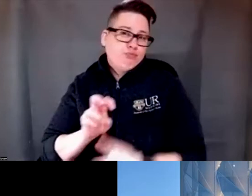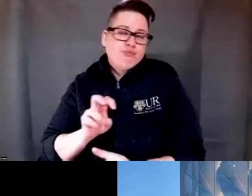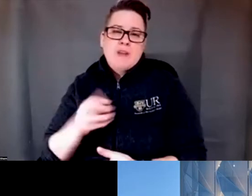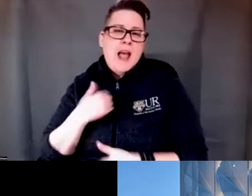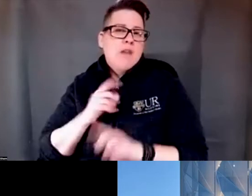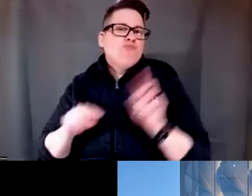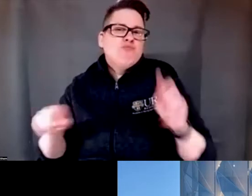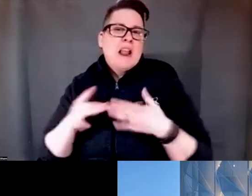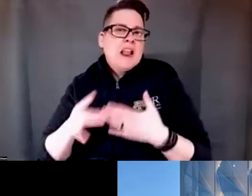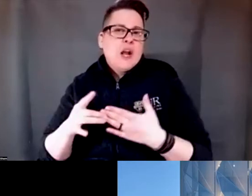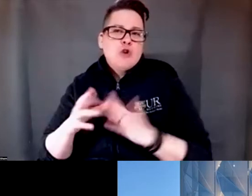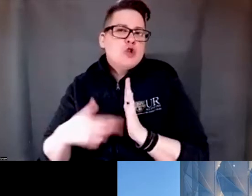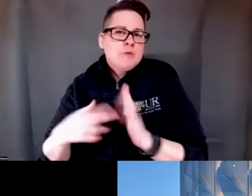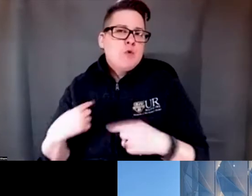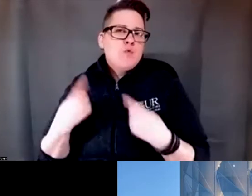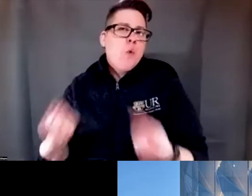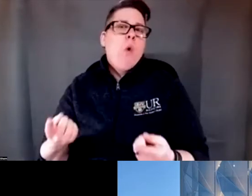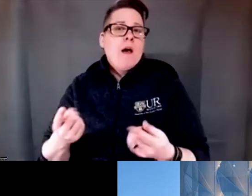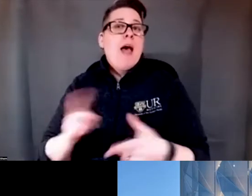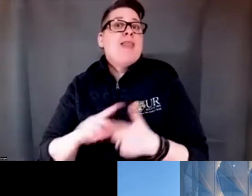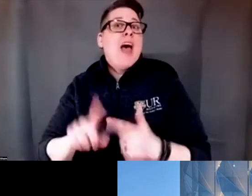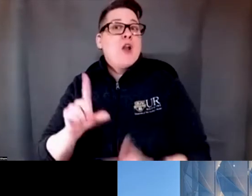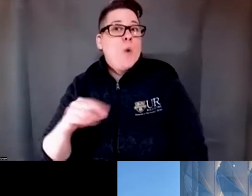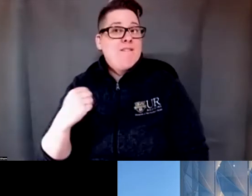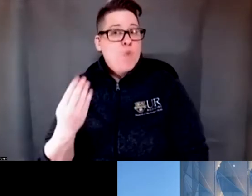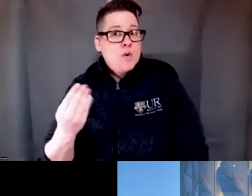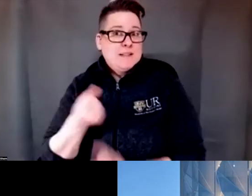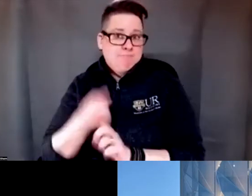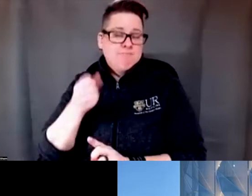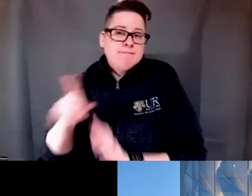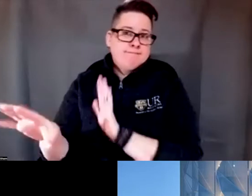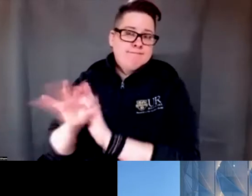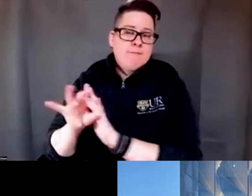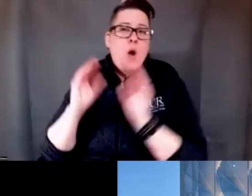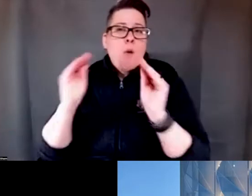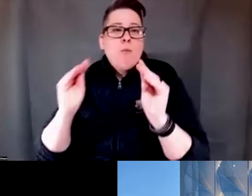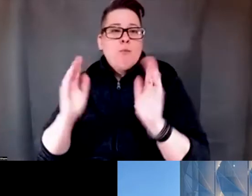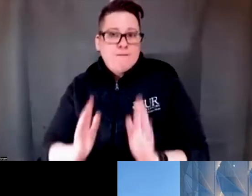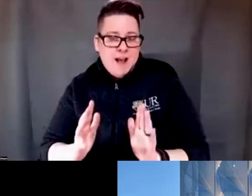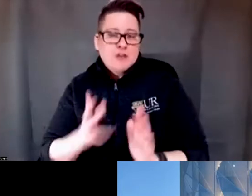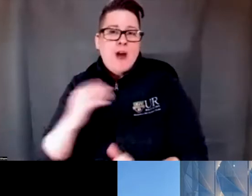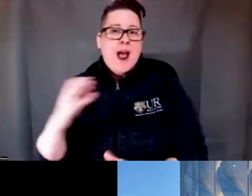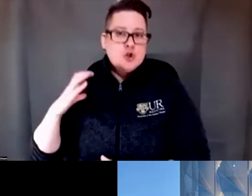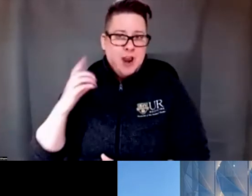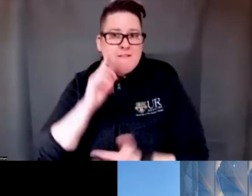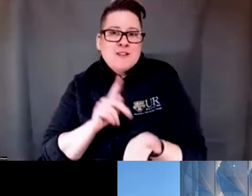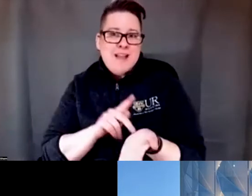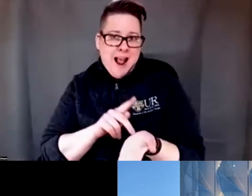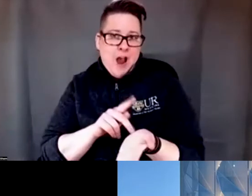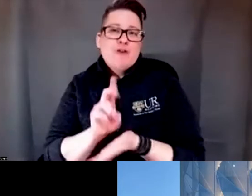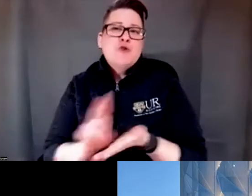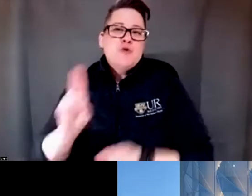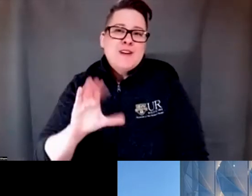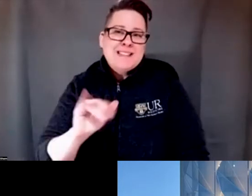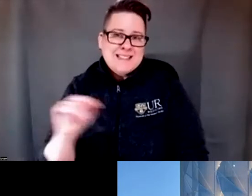of leadership roles until in 2014, she was appointed the professor and chair of psychiatry at the University of